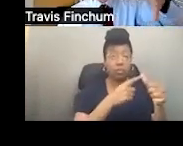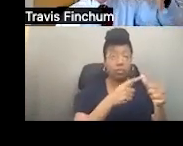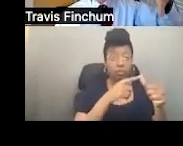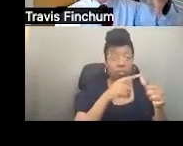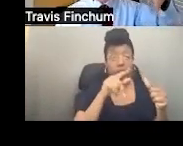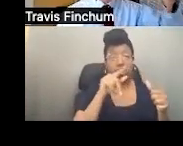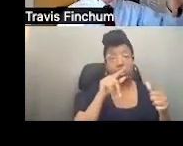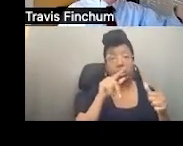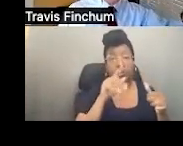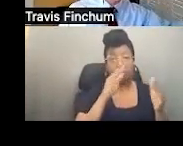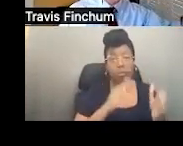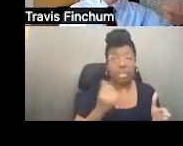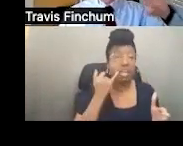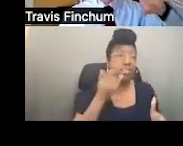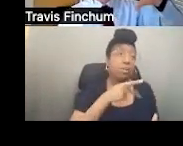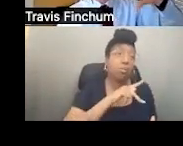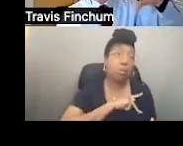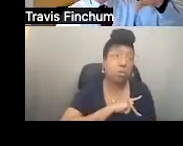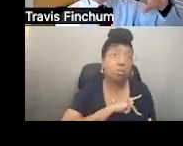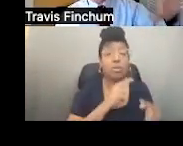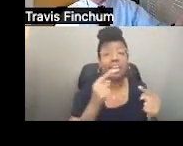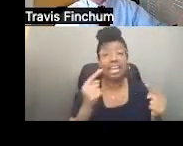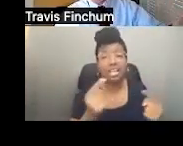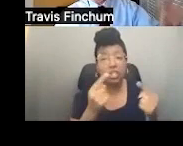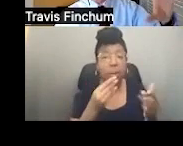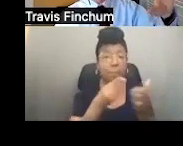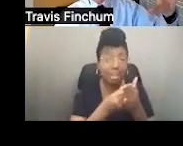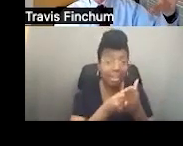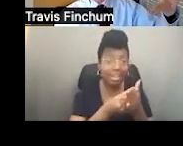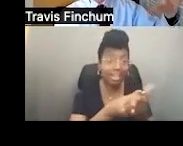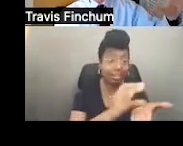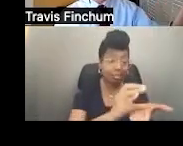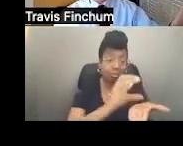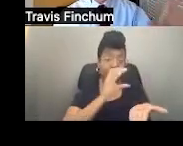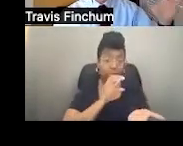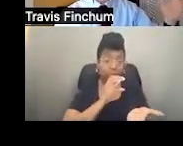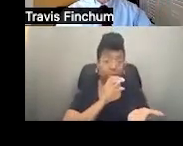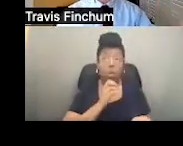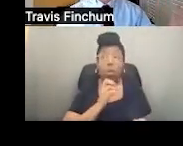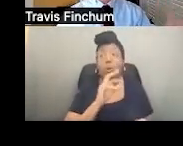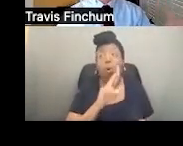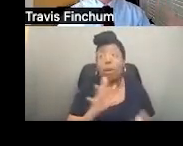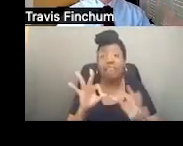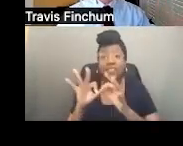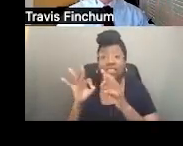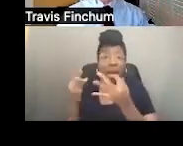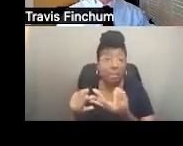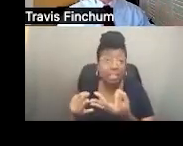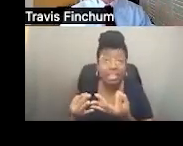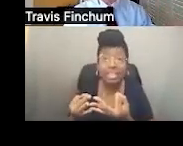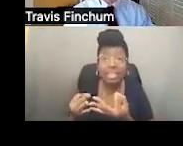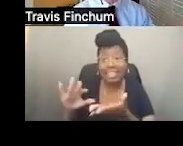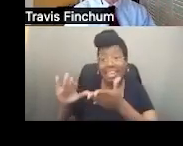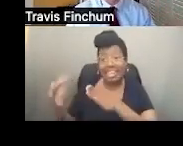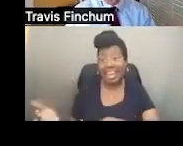again, when it's either a personal injury award or an unplanned inheritance or something that we just didn't do correctly, and